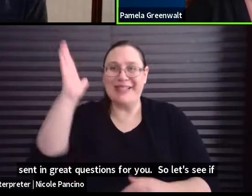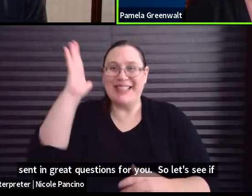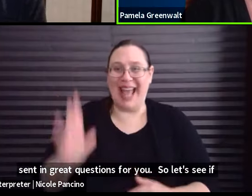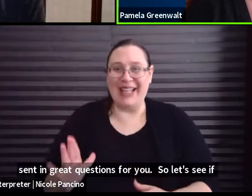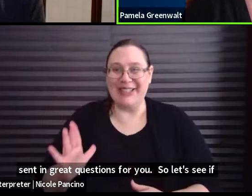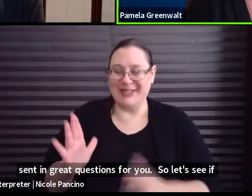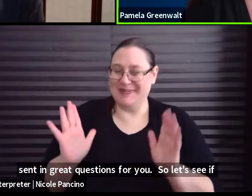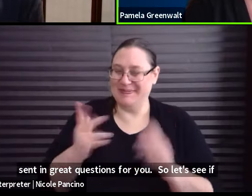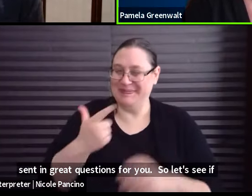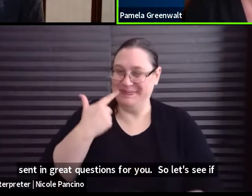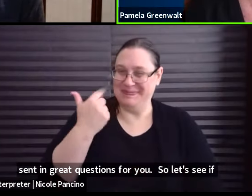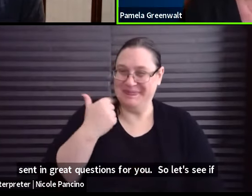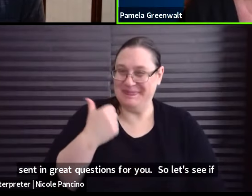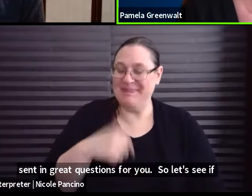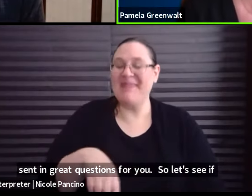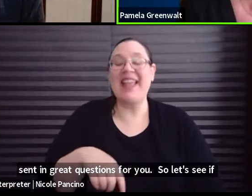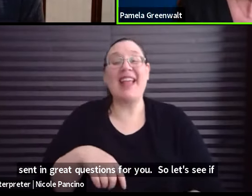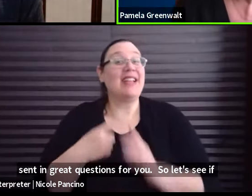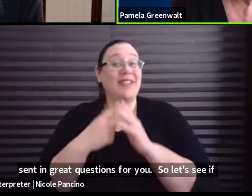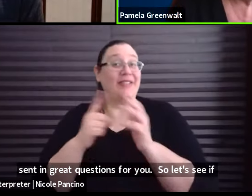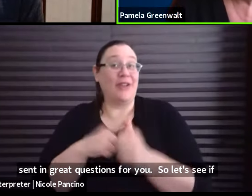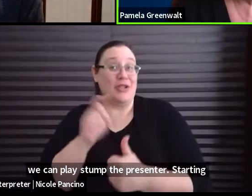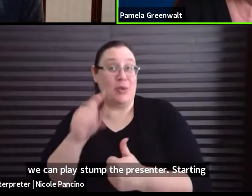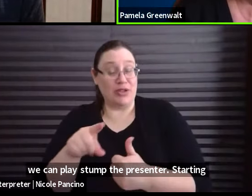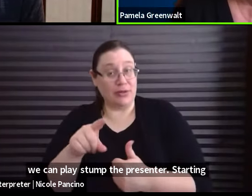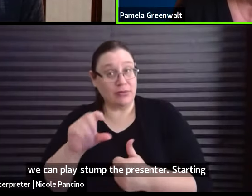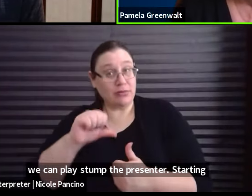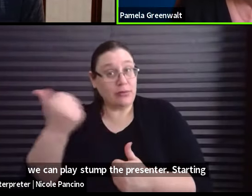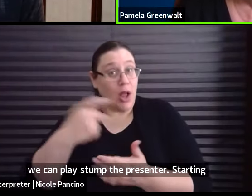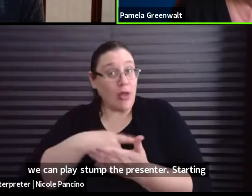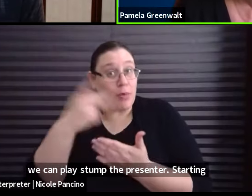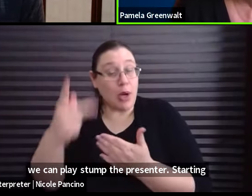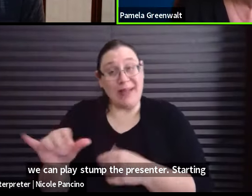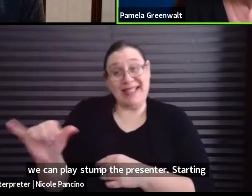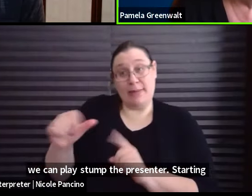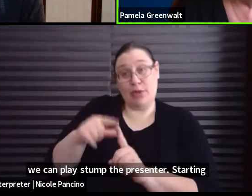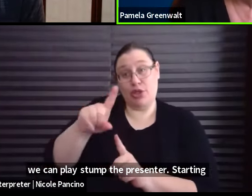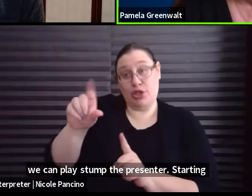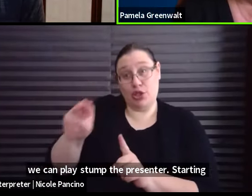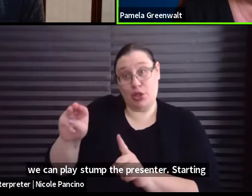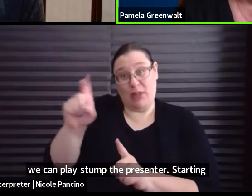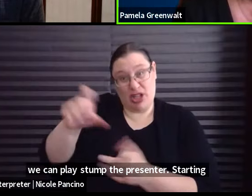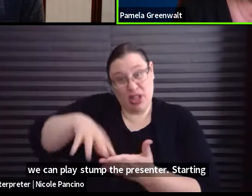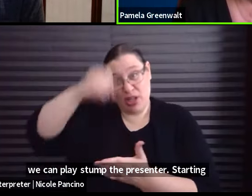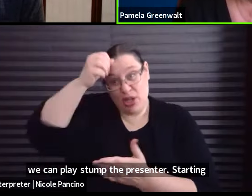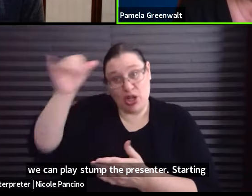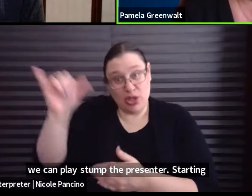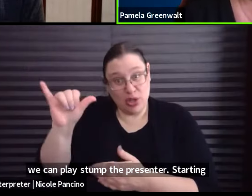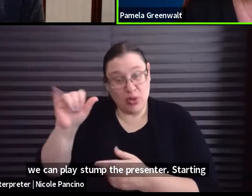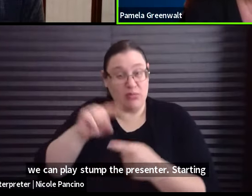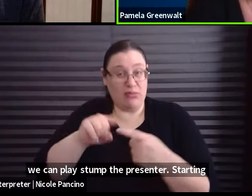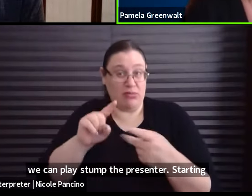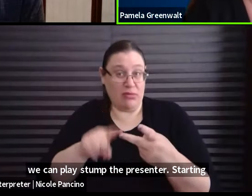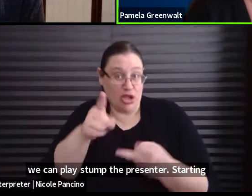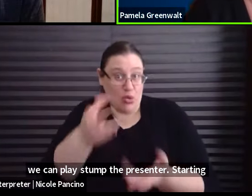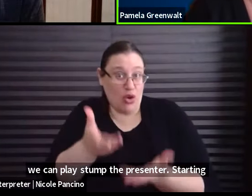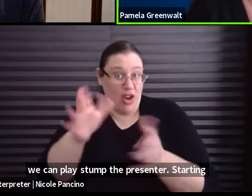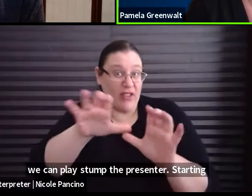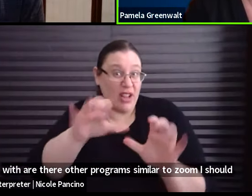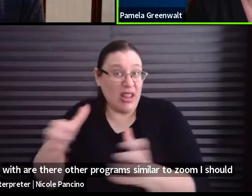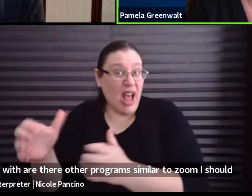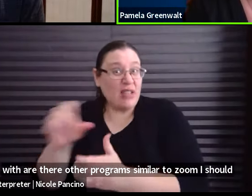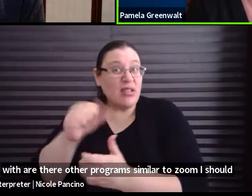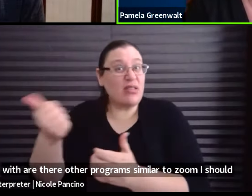with, are there other programs similar to Zoom that I should learn? Do you offer classes on any other kinds of